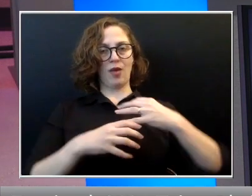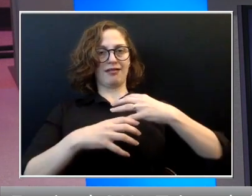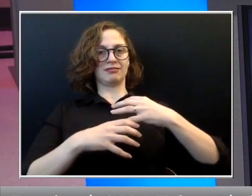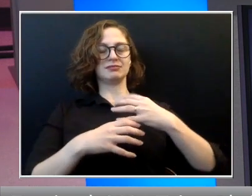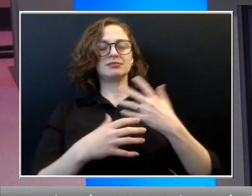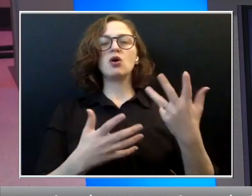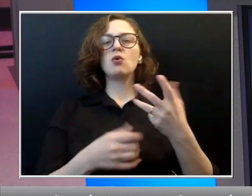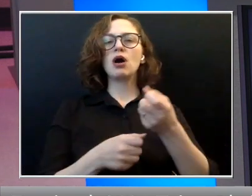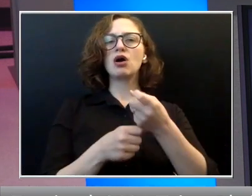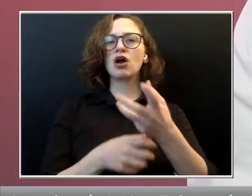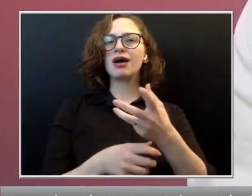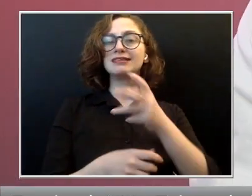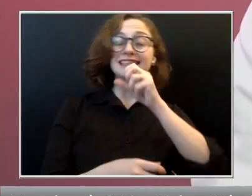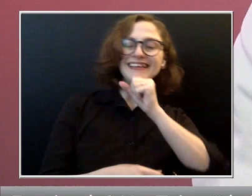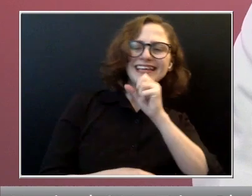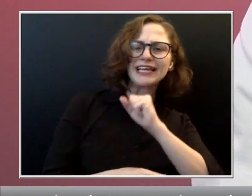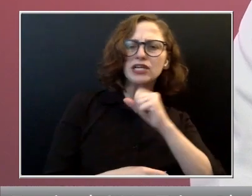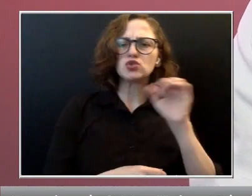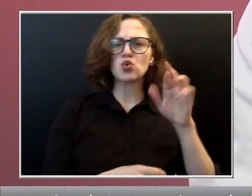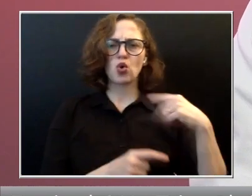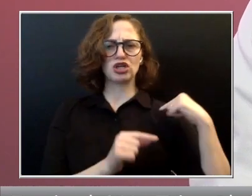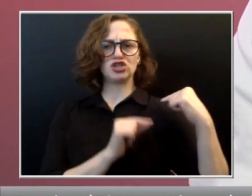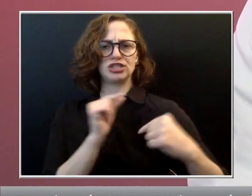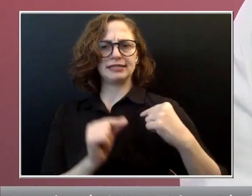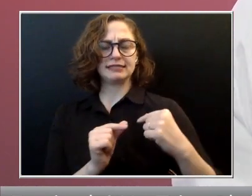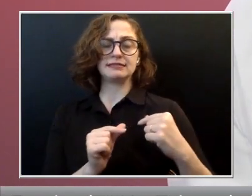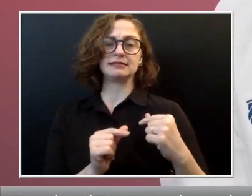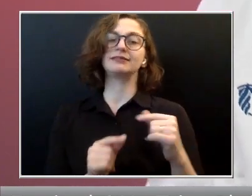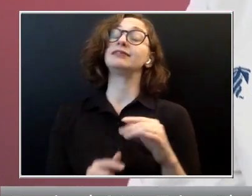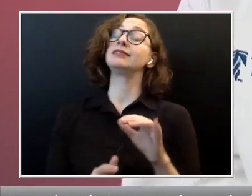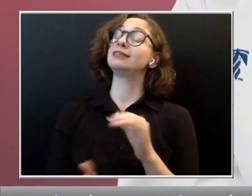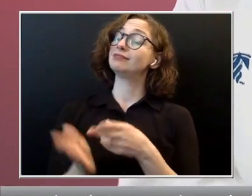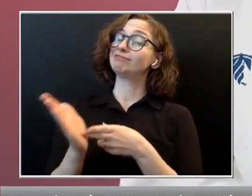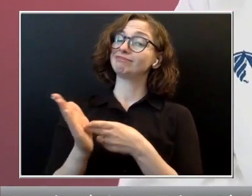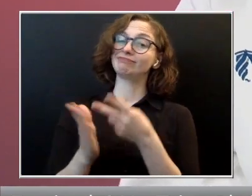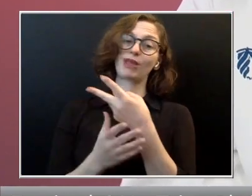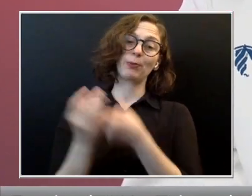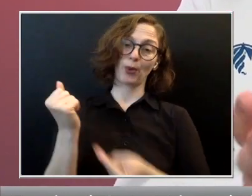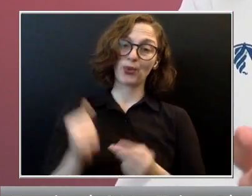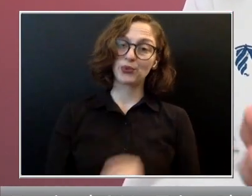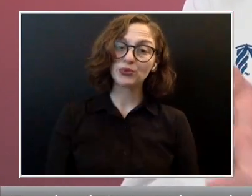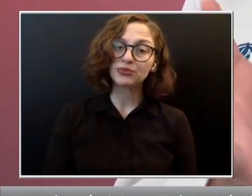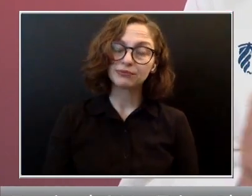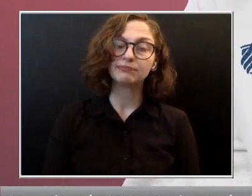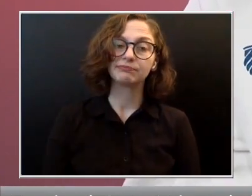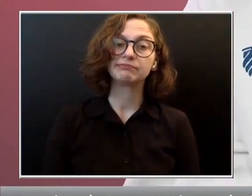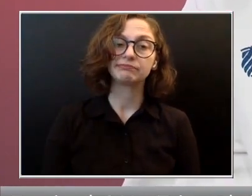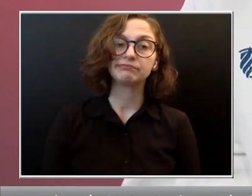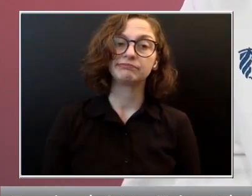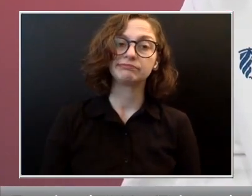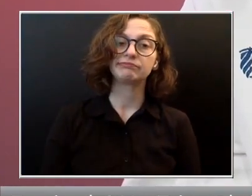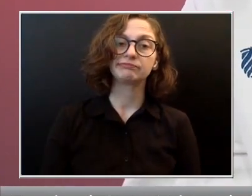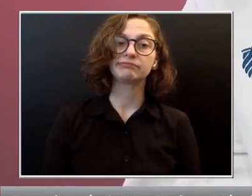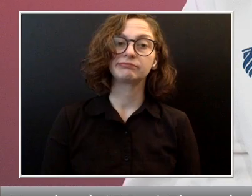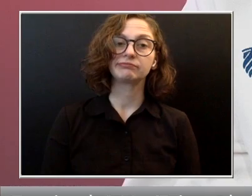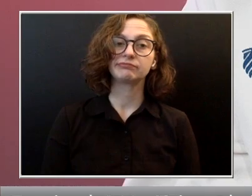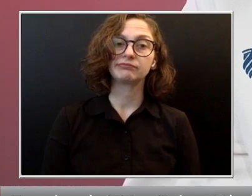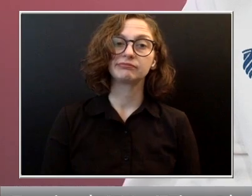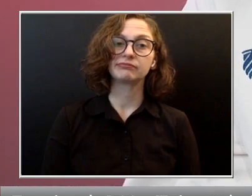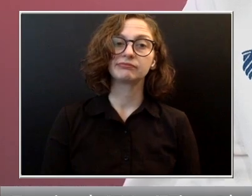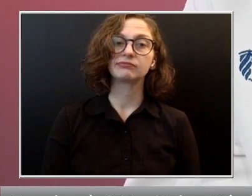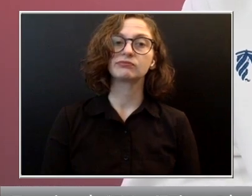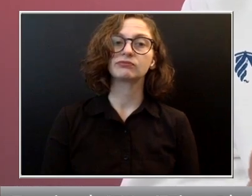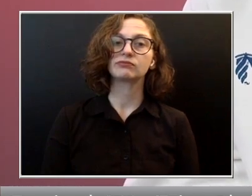good. Alexis, it's both. Okay. It's both. So, as I said, we are at this